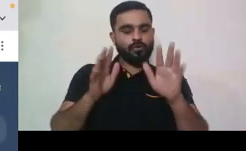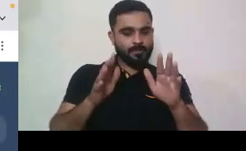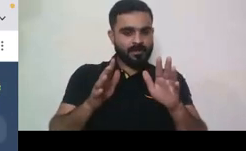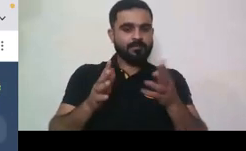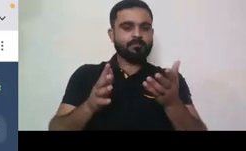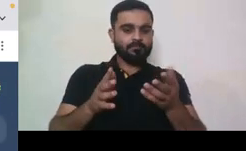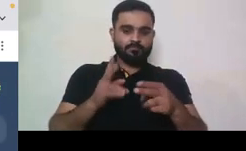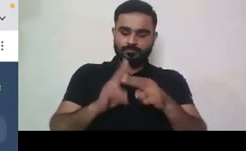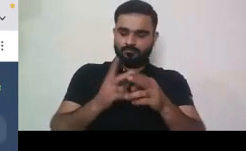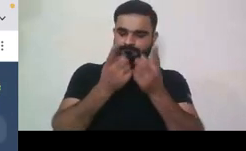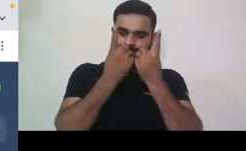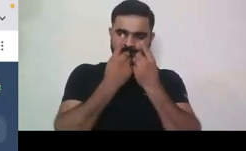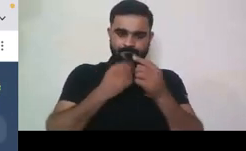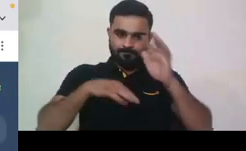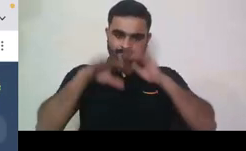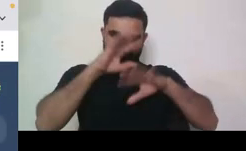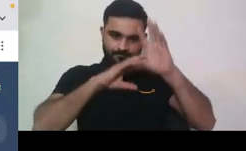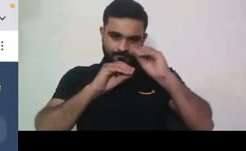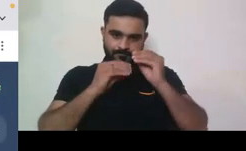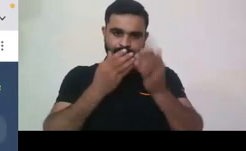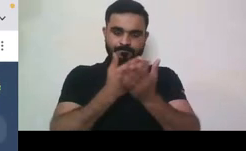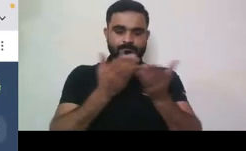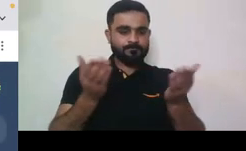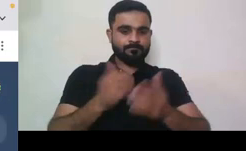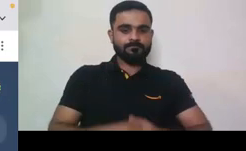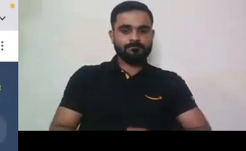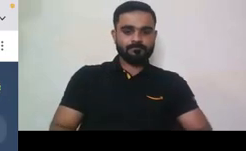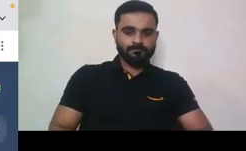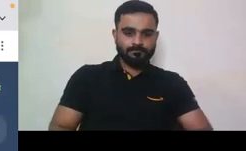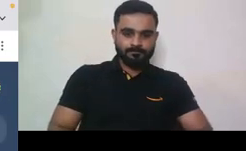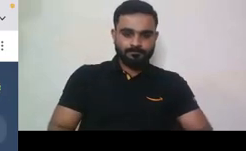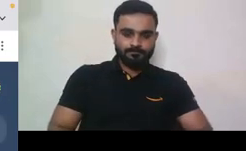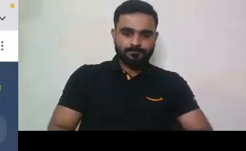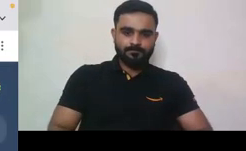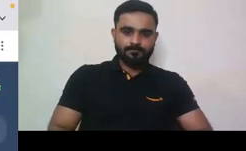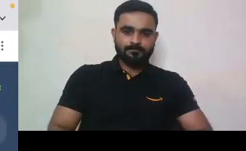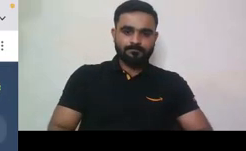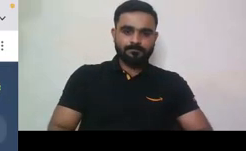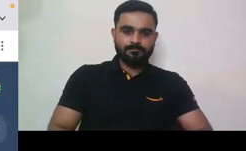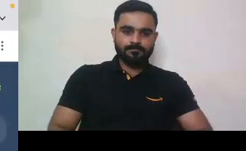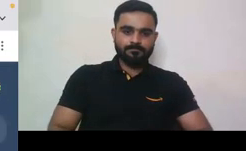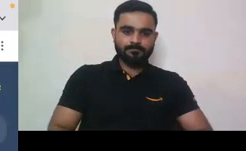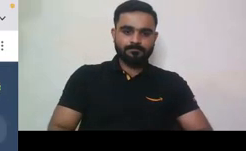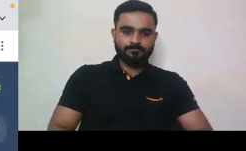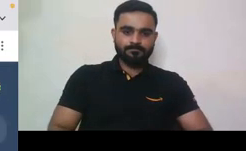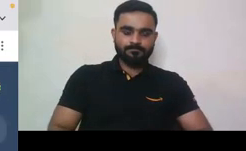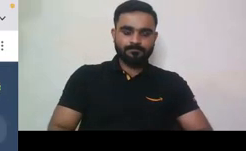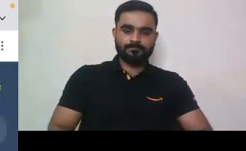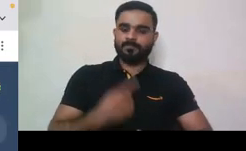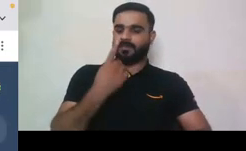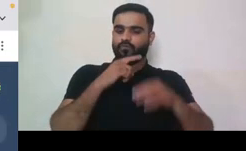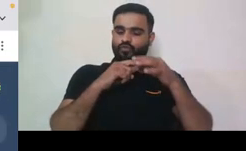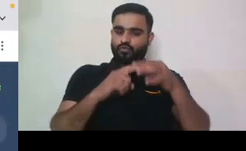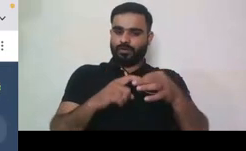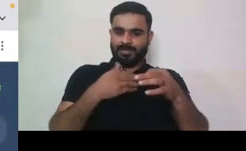can check it and learn with and from each other. Yeah. The Nice. one question